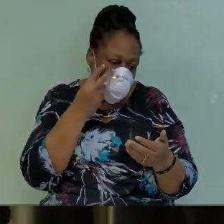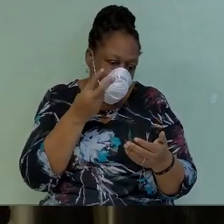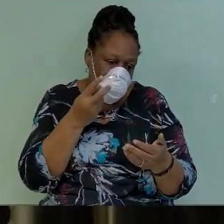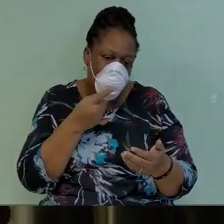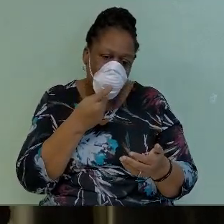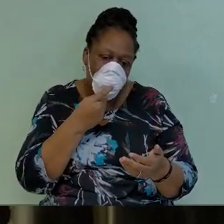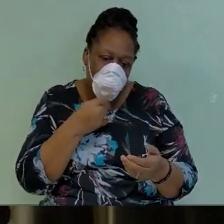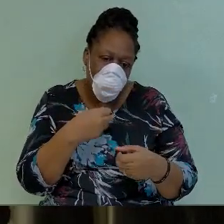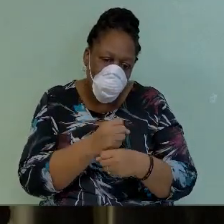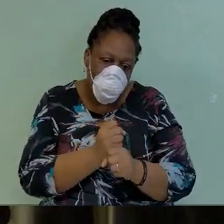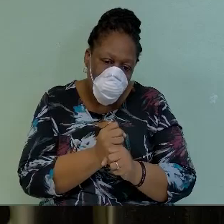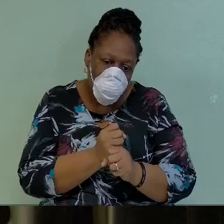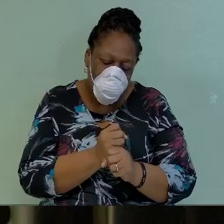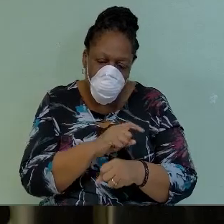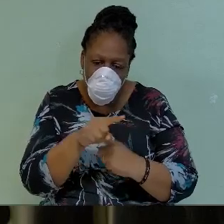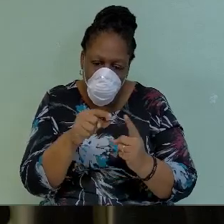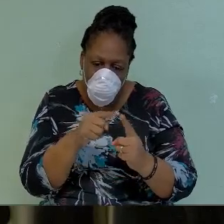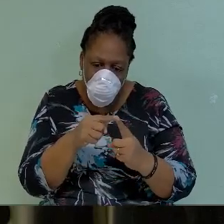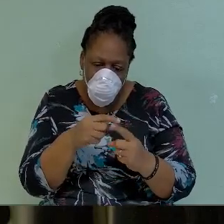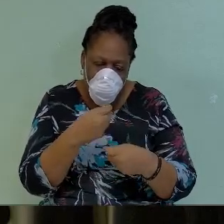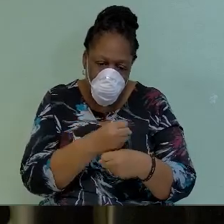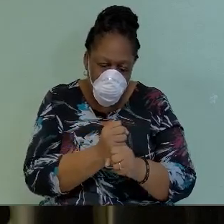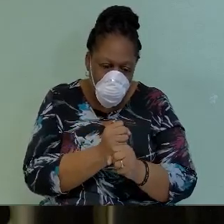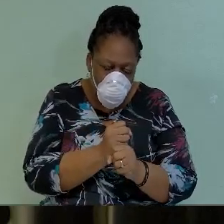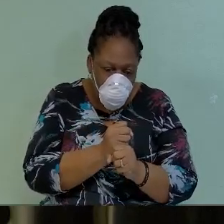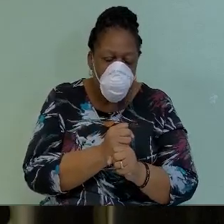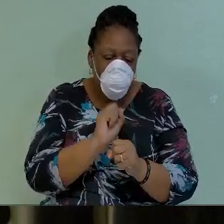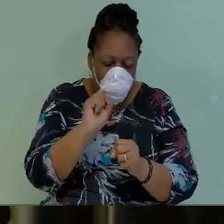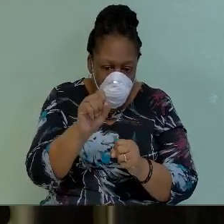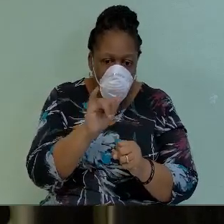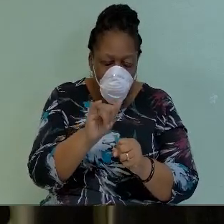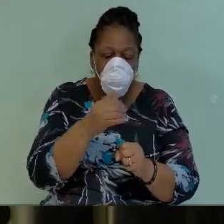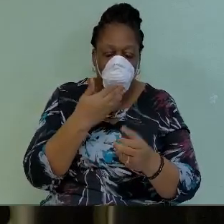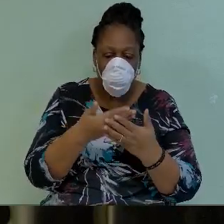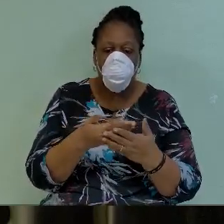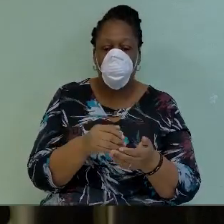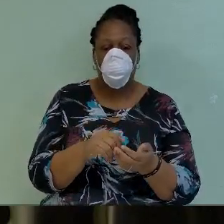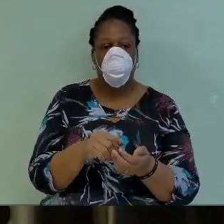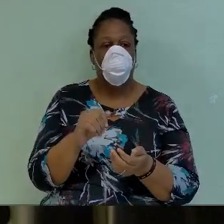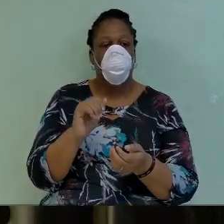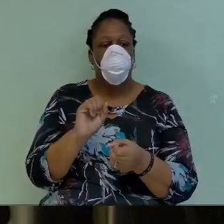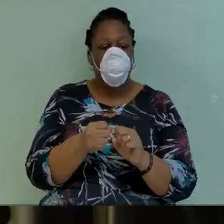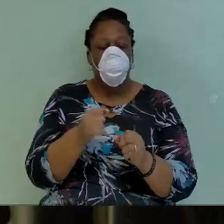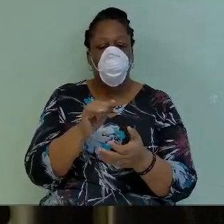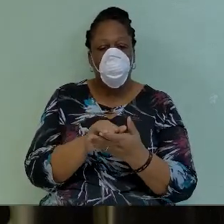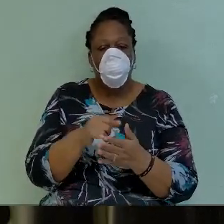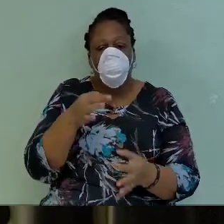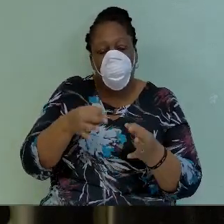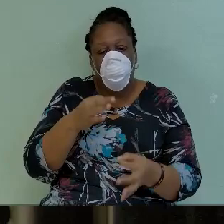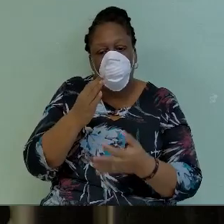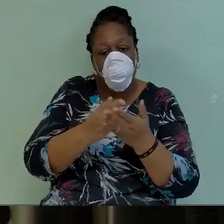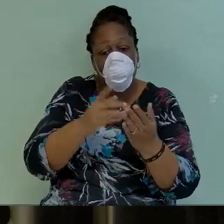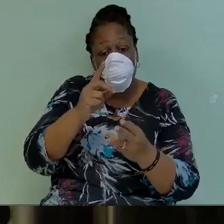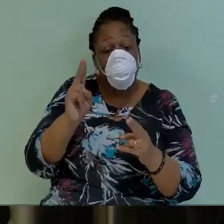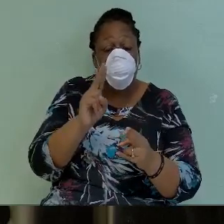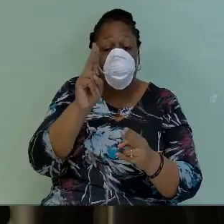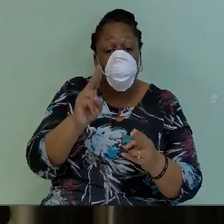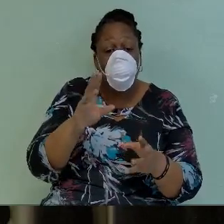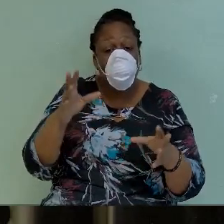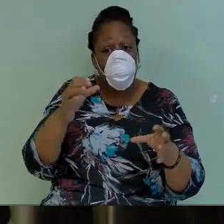we keep the standards in play, because I'm pretty sure that the task force is already